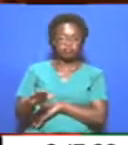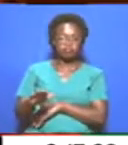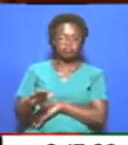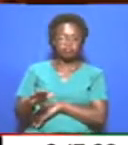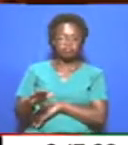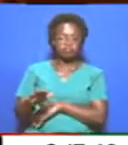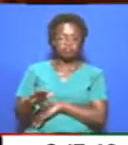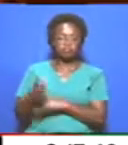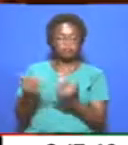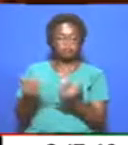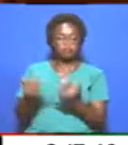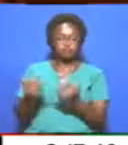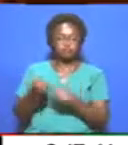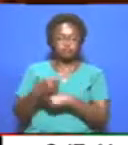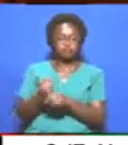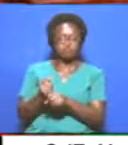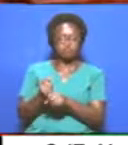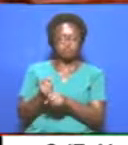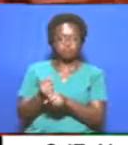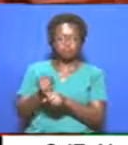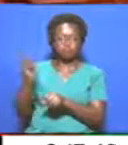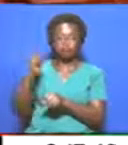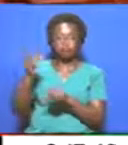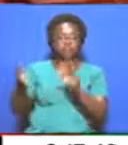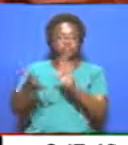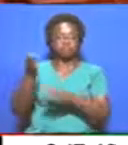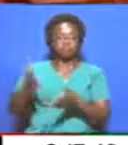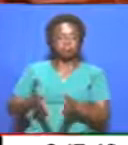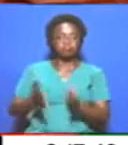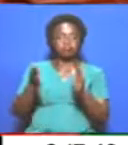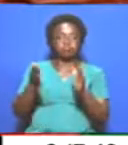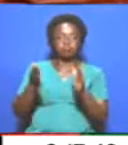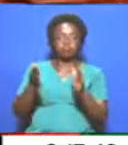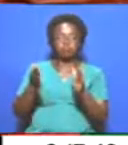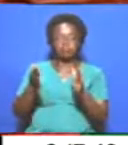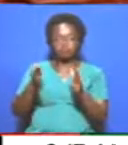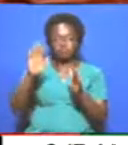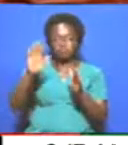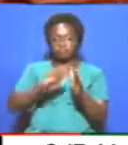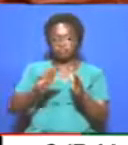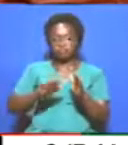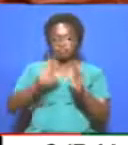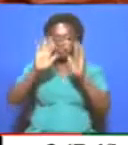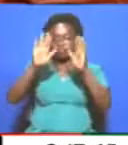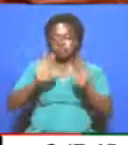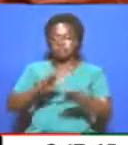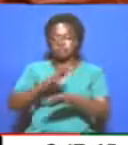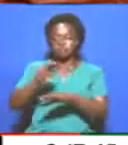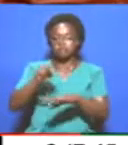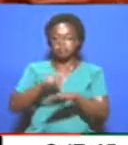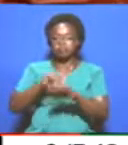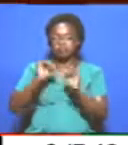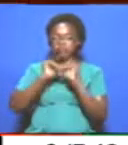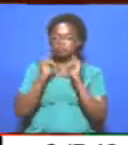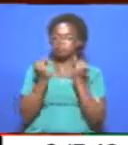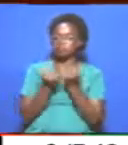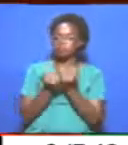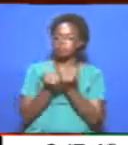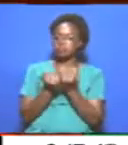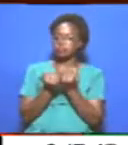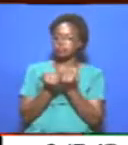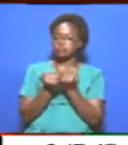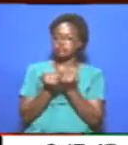current design of the Nairobi Expressway. Parliament is a key national institution